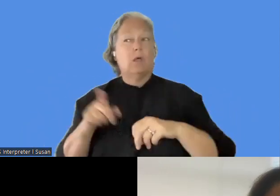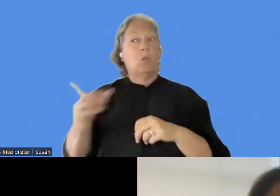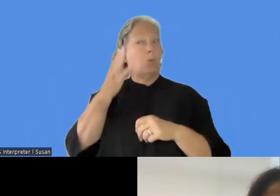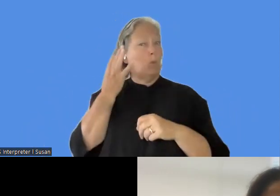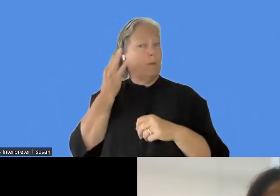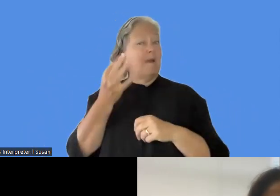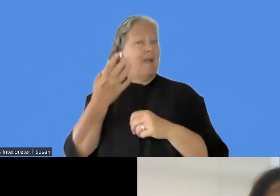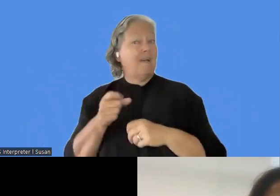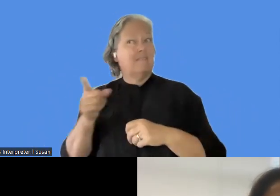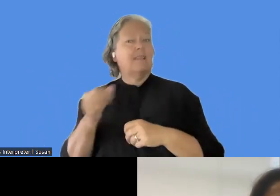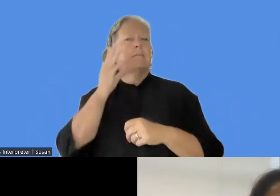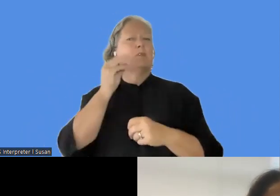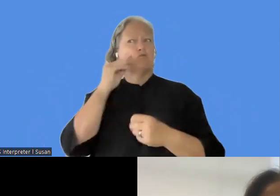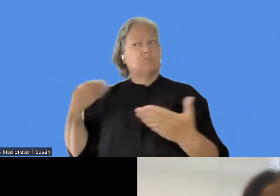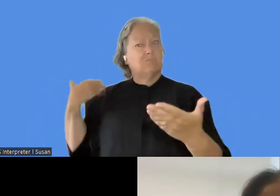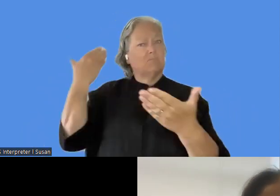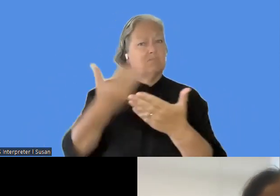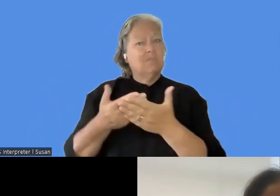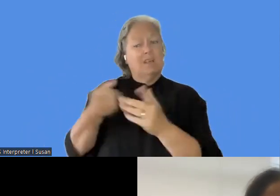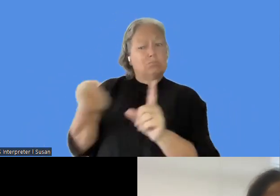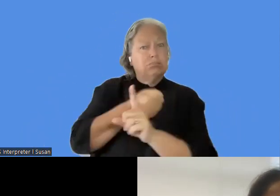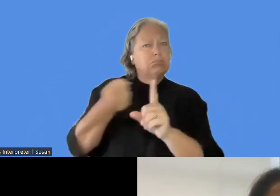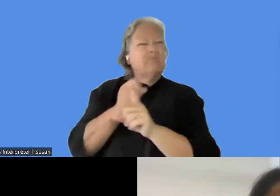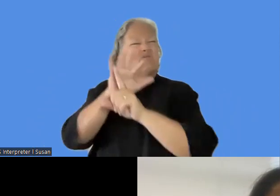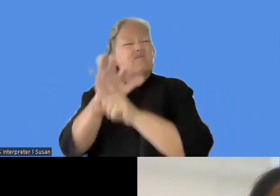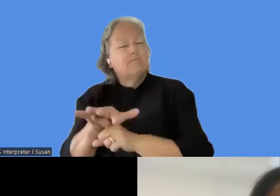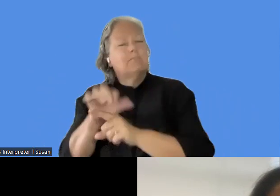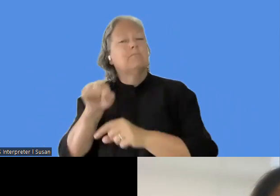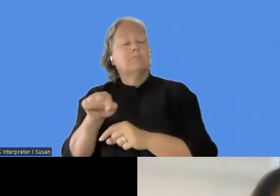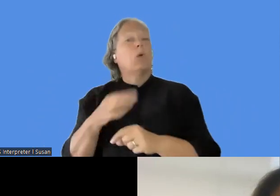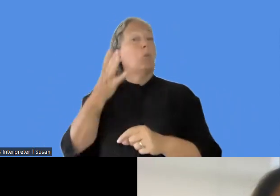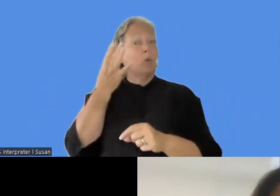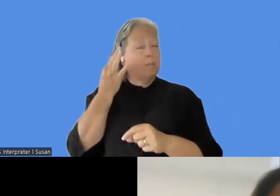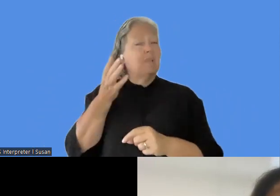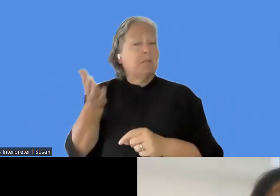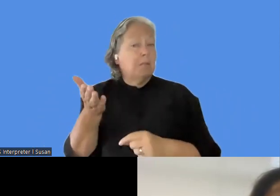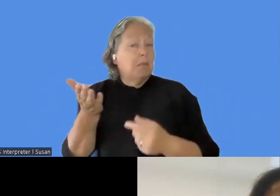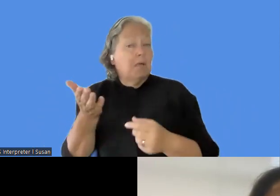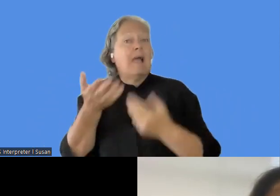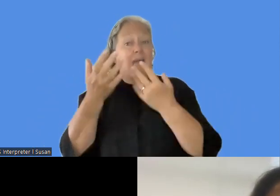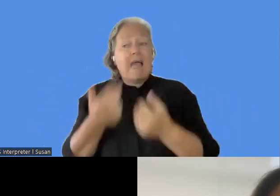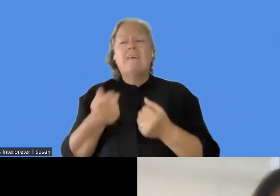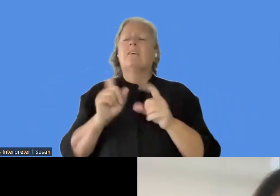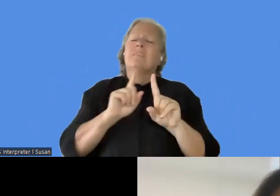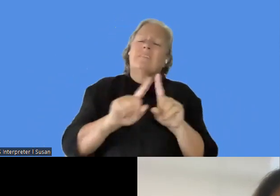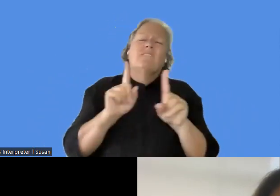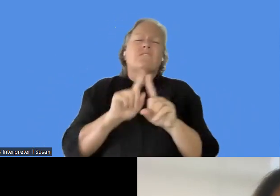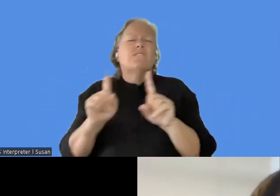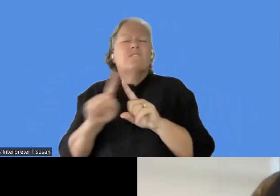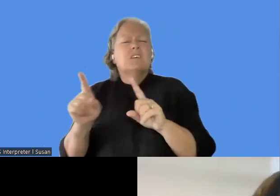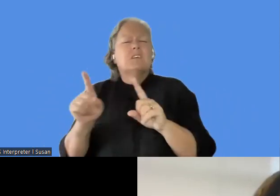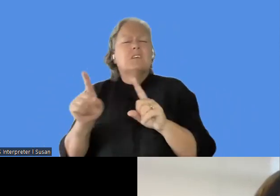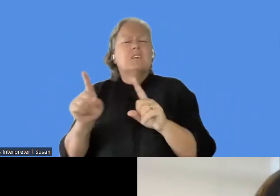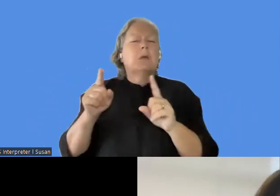experienced violence. Information confirmed that while all women may be subjected to forms of violence, those with